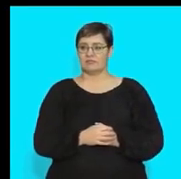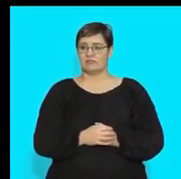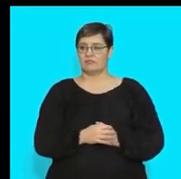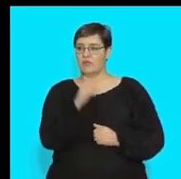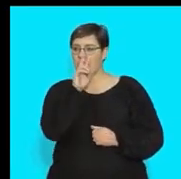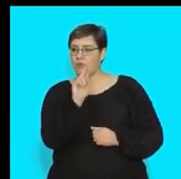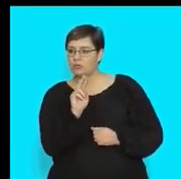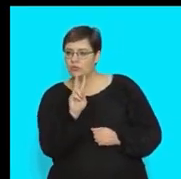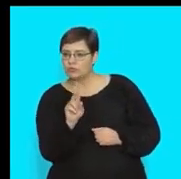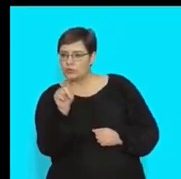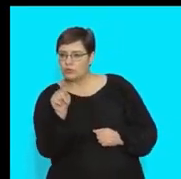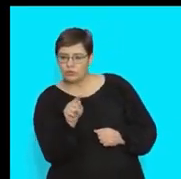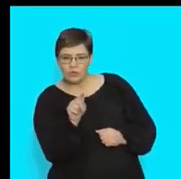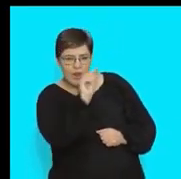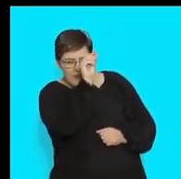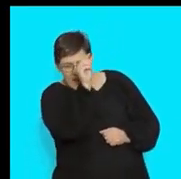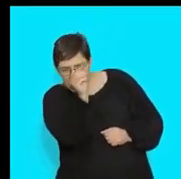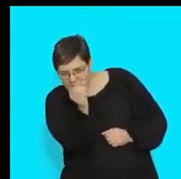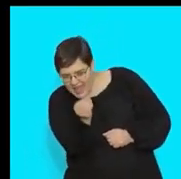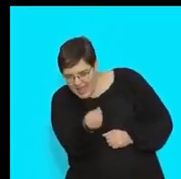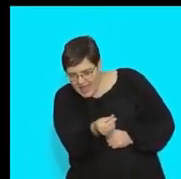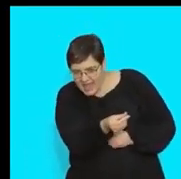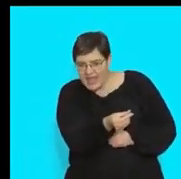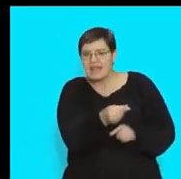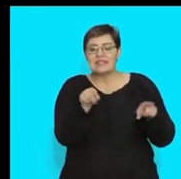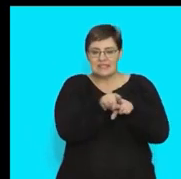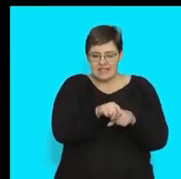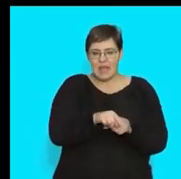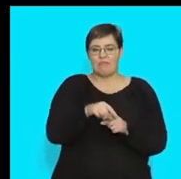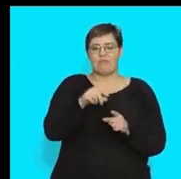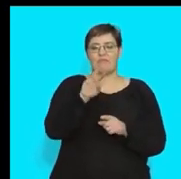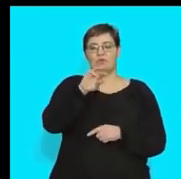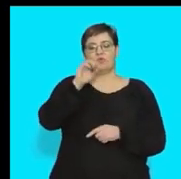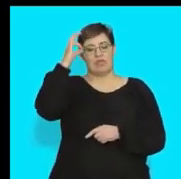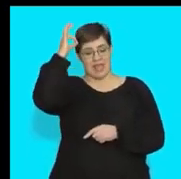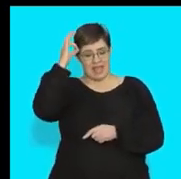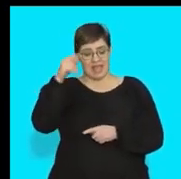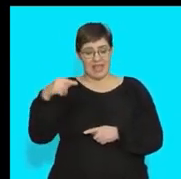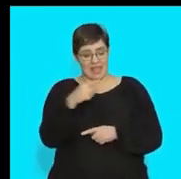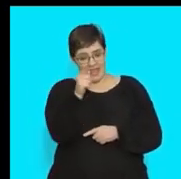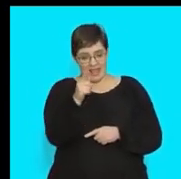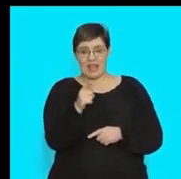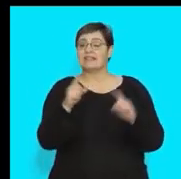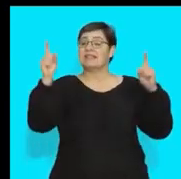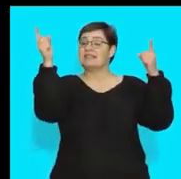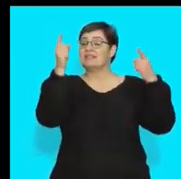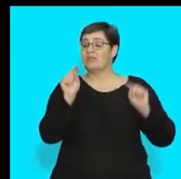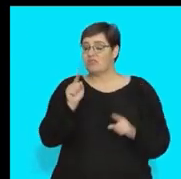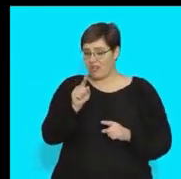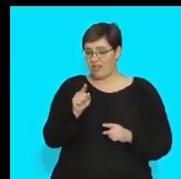say. And number 2 is the layer, the same as the root hair. We know a root hair is